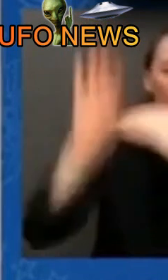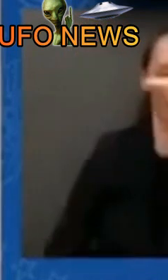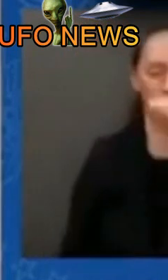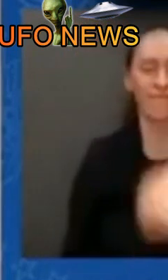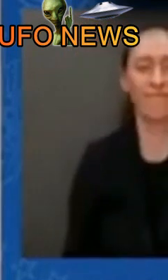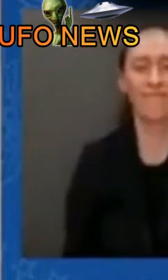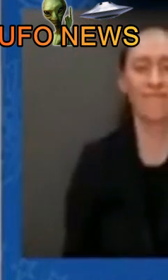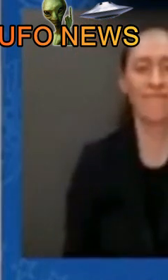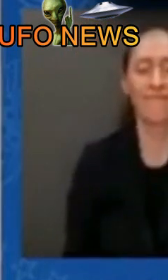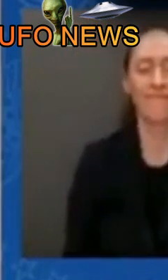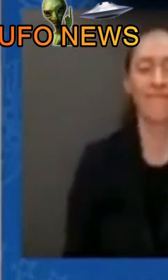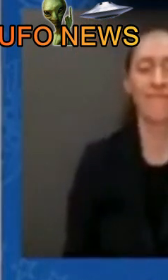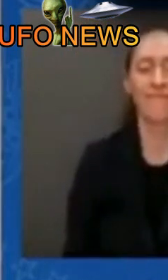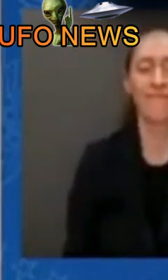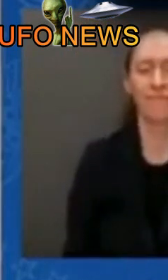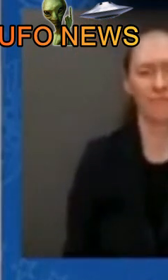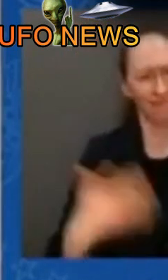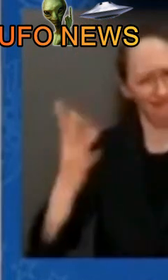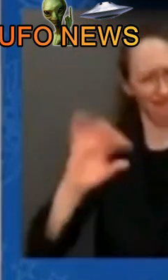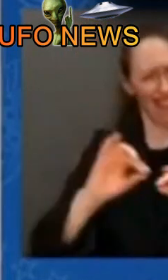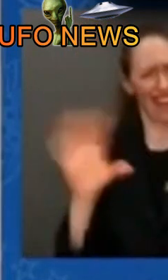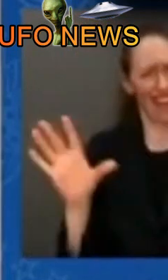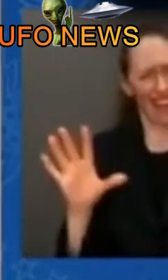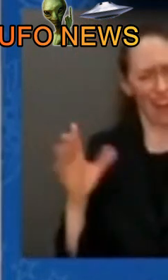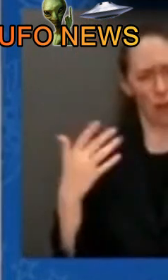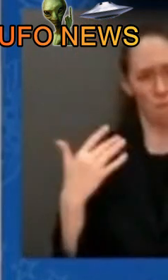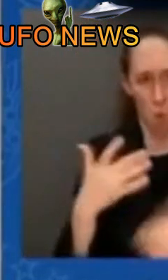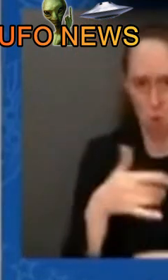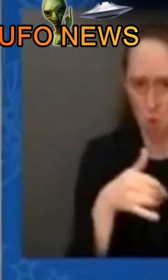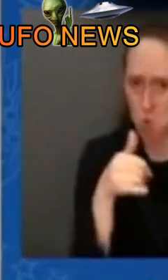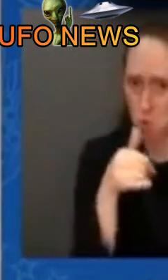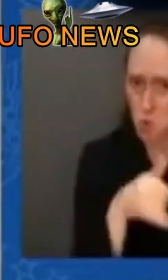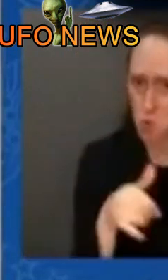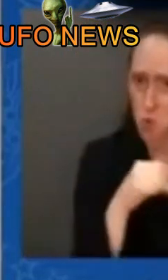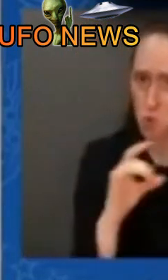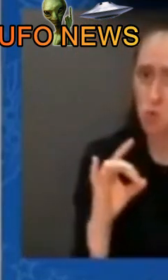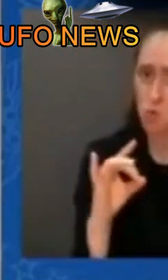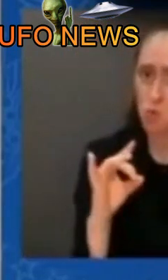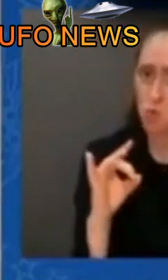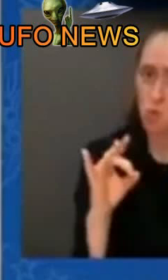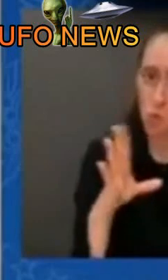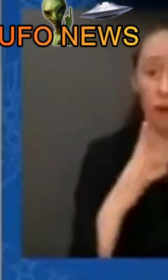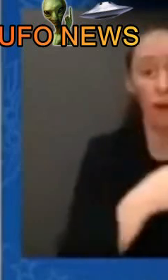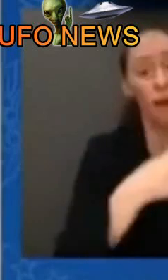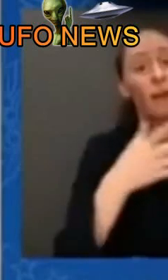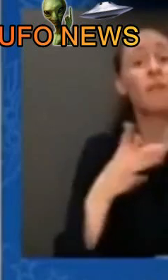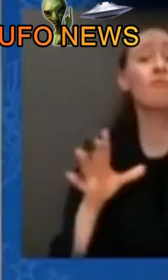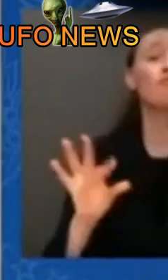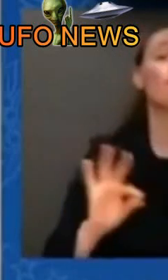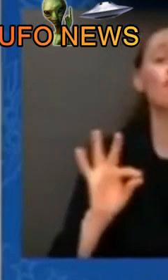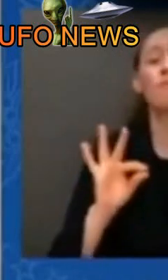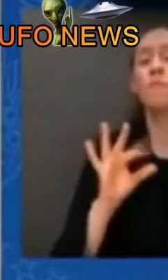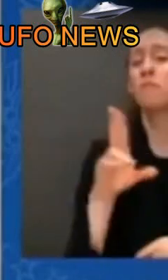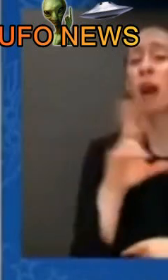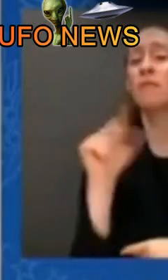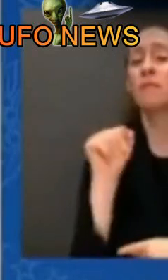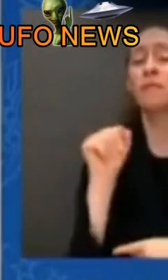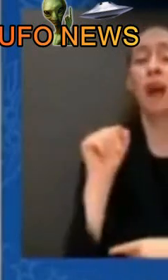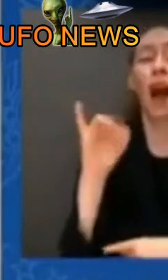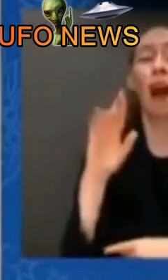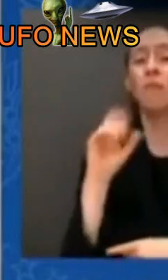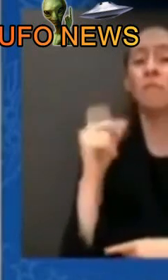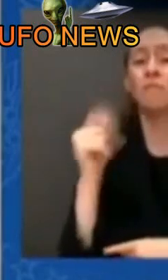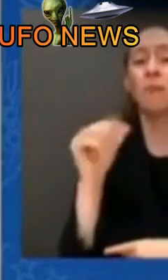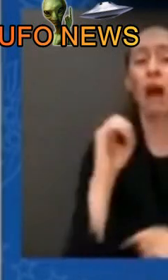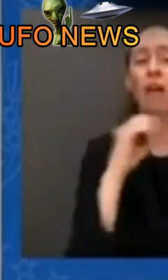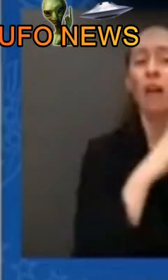clear message. The violation of our sovereignty is unacceptable. We'll act to protect our country, and we did. Now, this